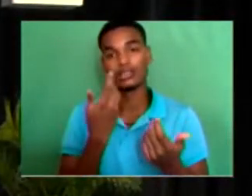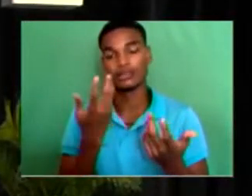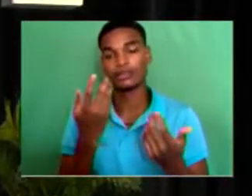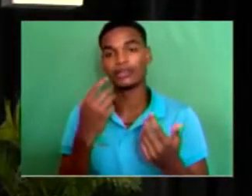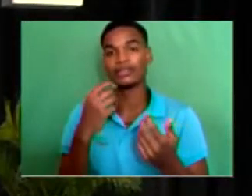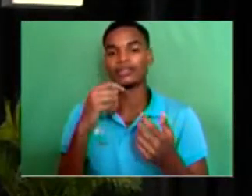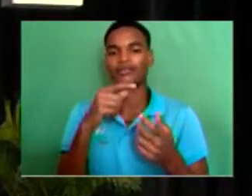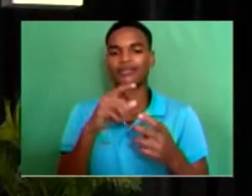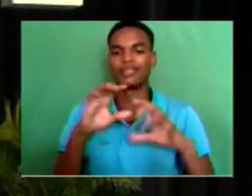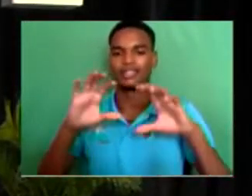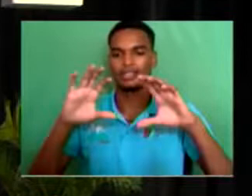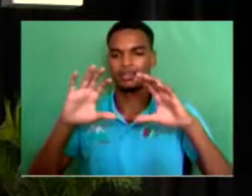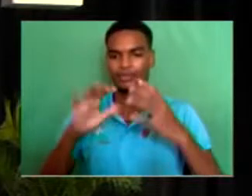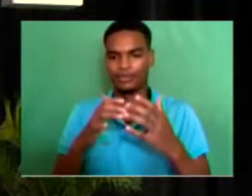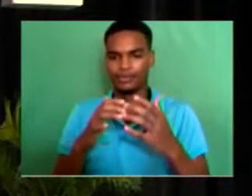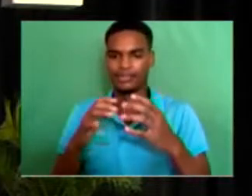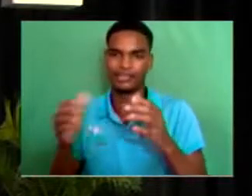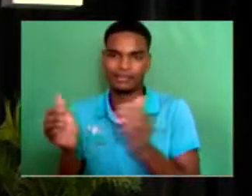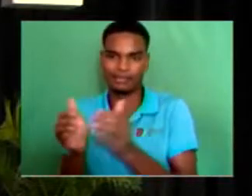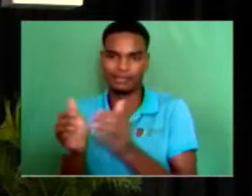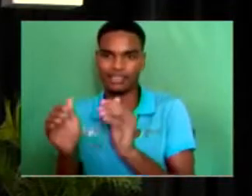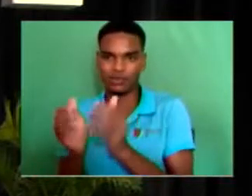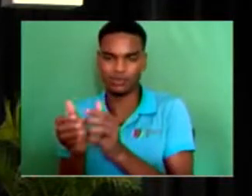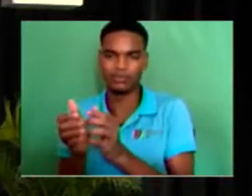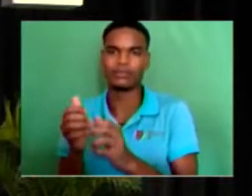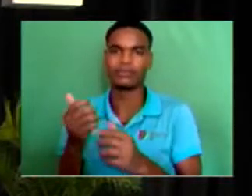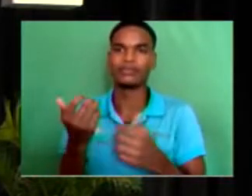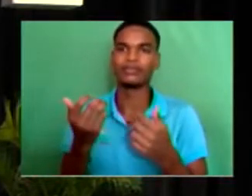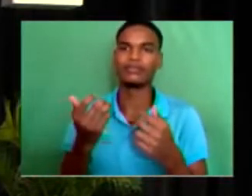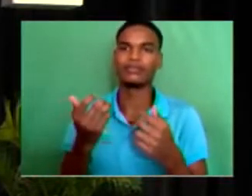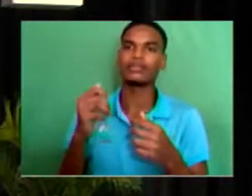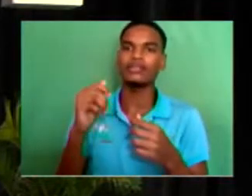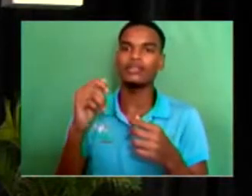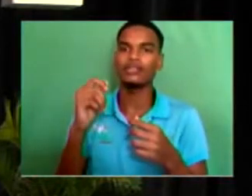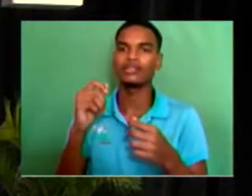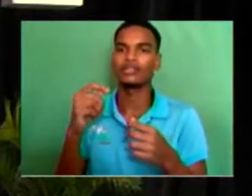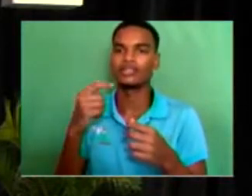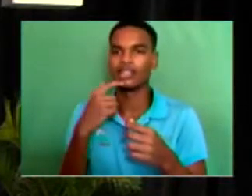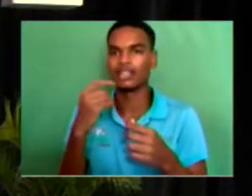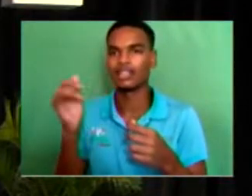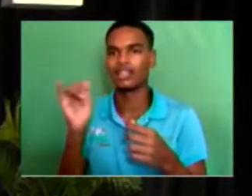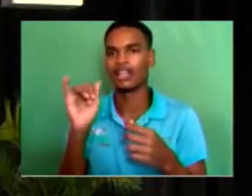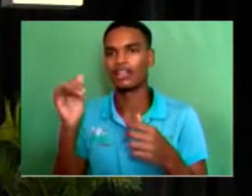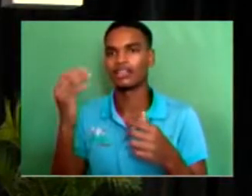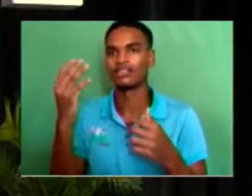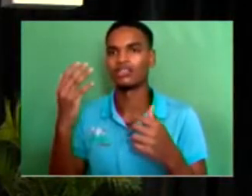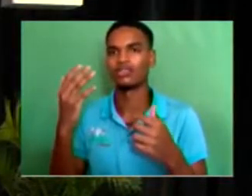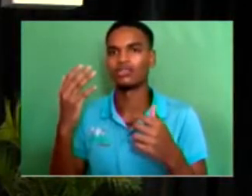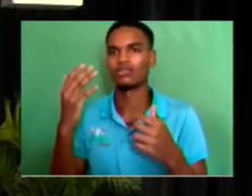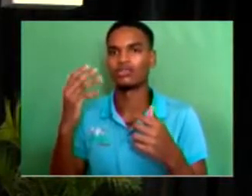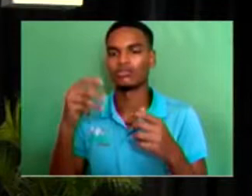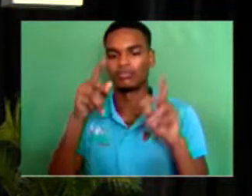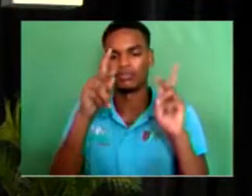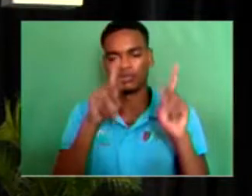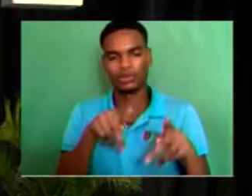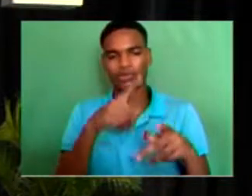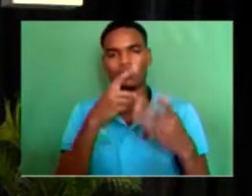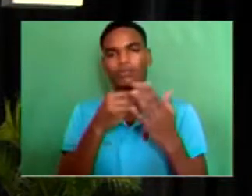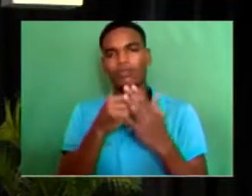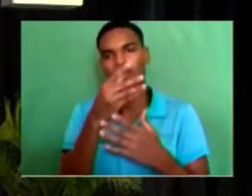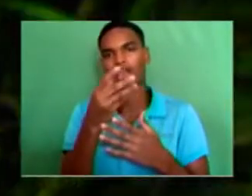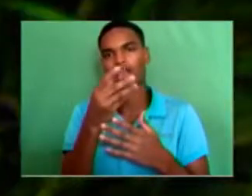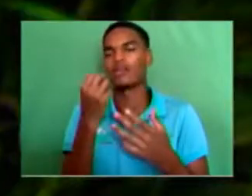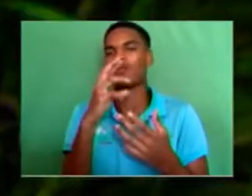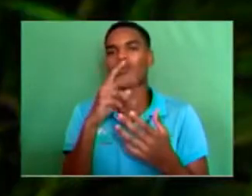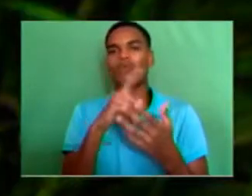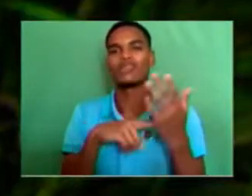of what is possible, not like we're saying anything customer or outside what is inside the spec already.